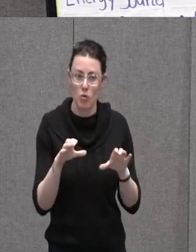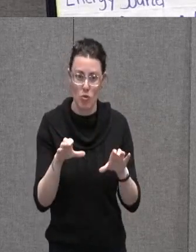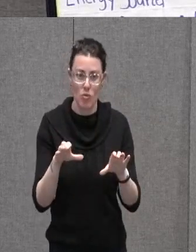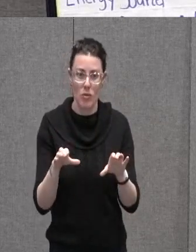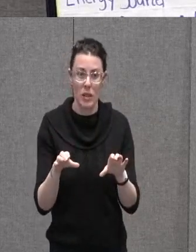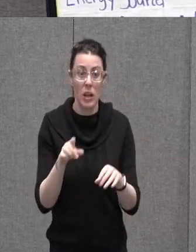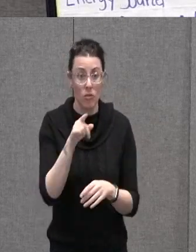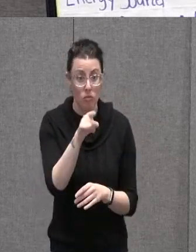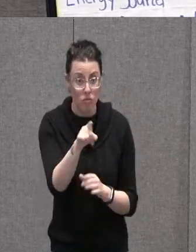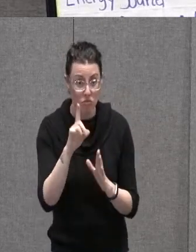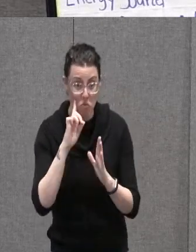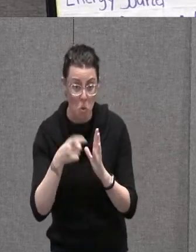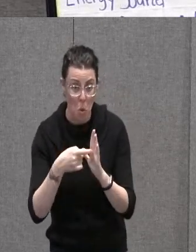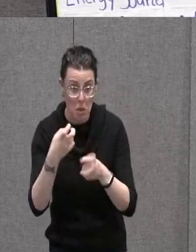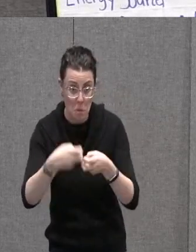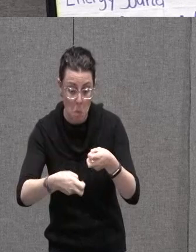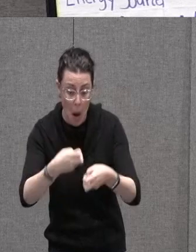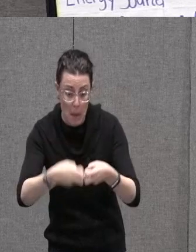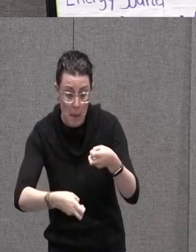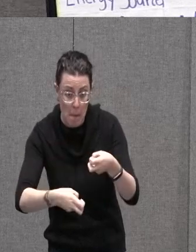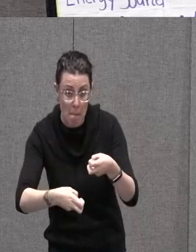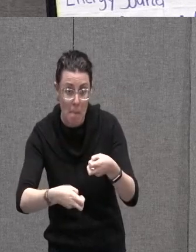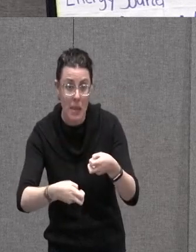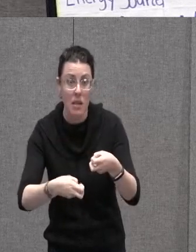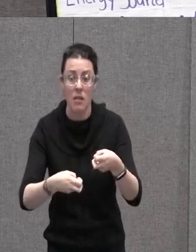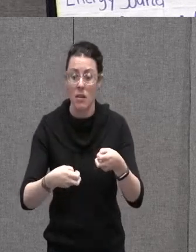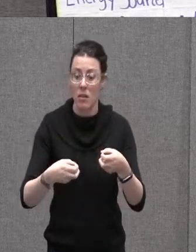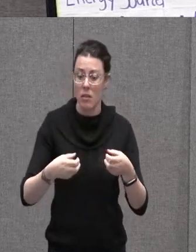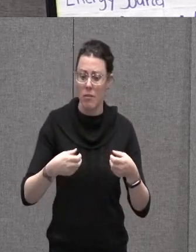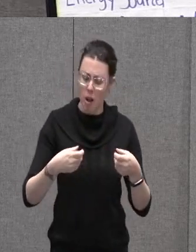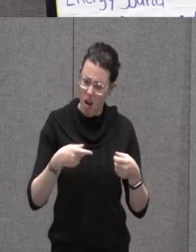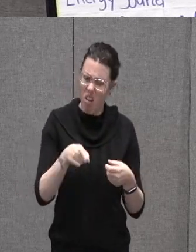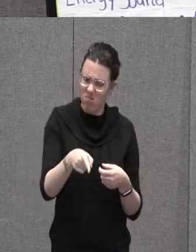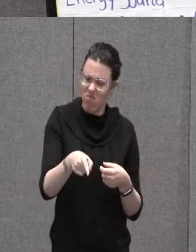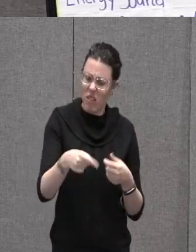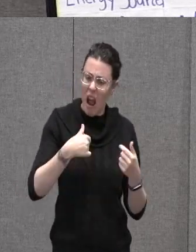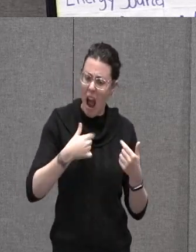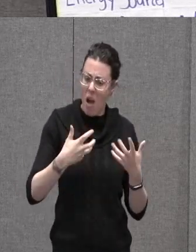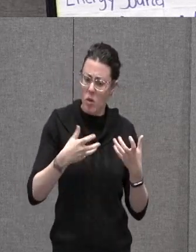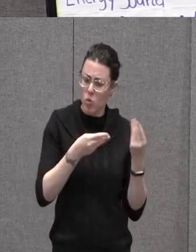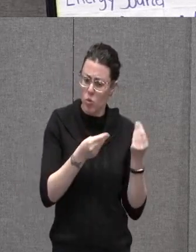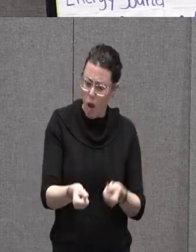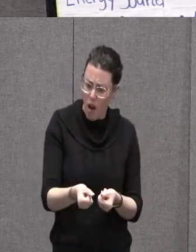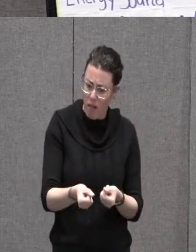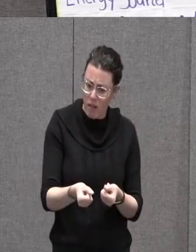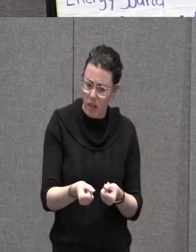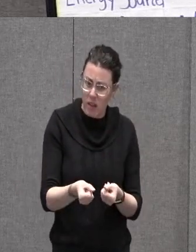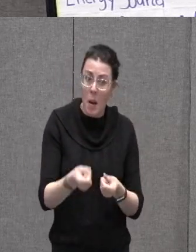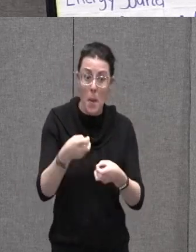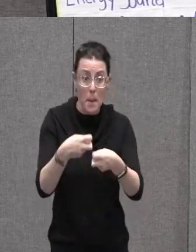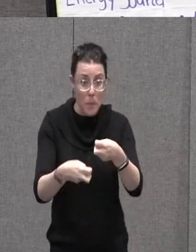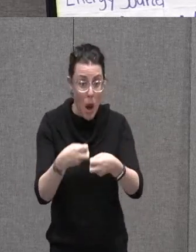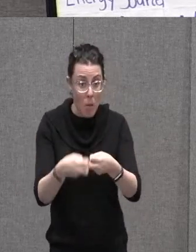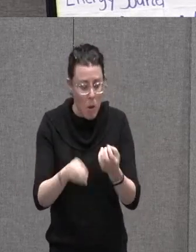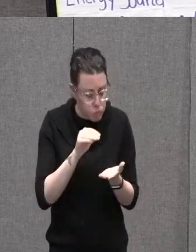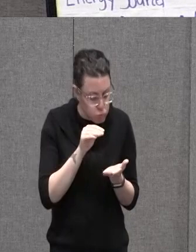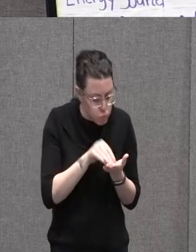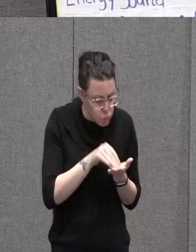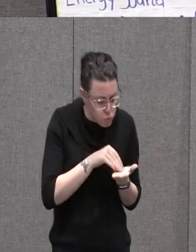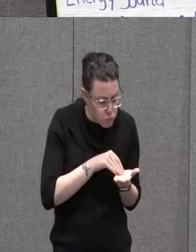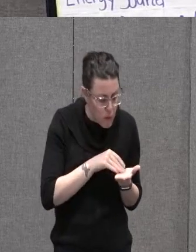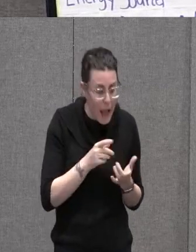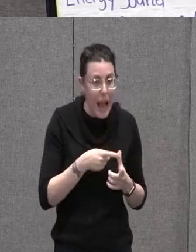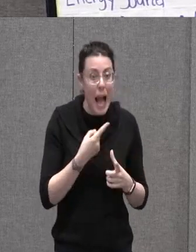out there, find some things you might want to solve, and then put it together in your notebook, and then you can start doing what? Well, start planning